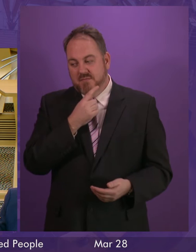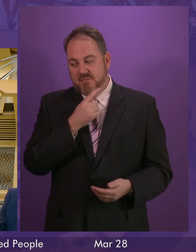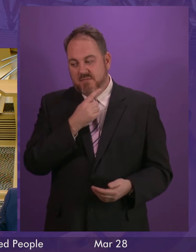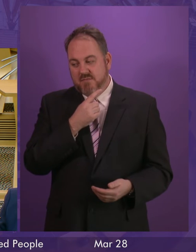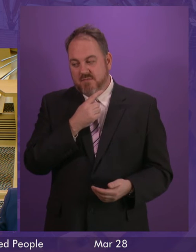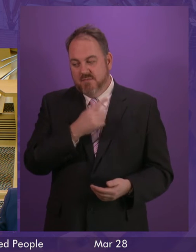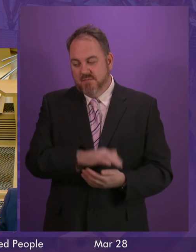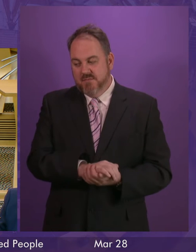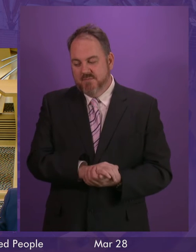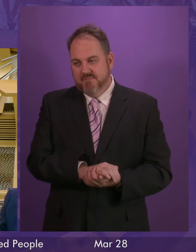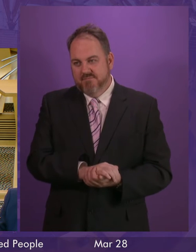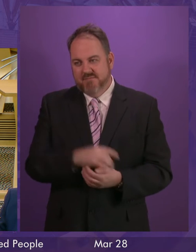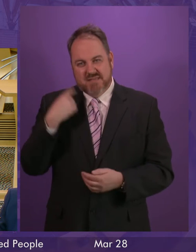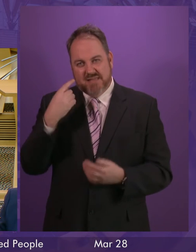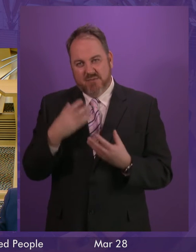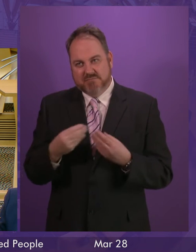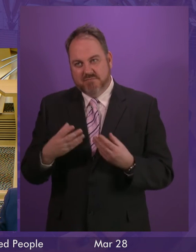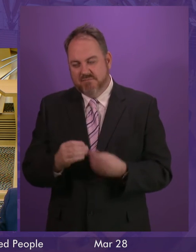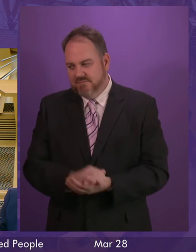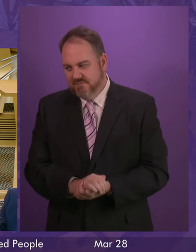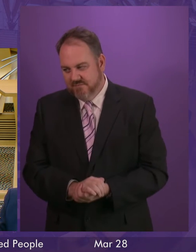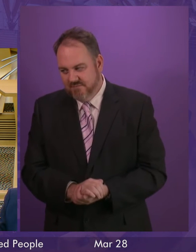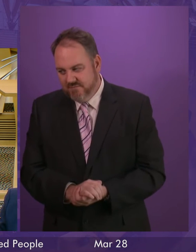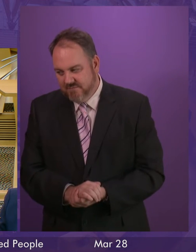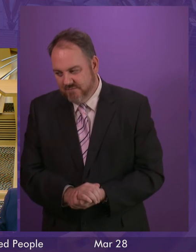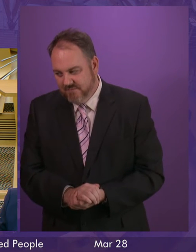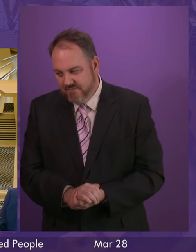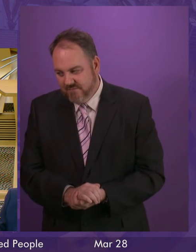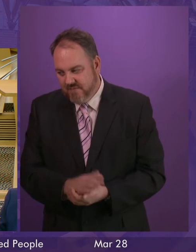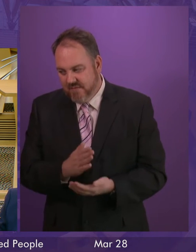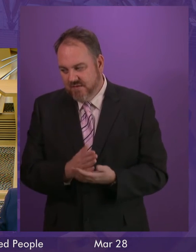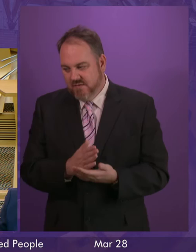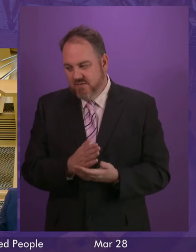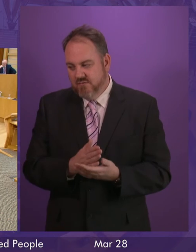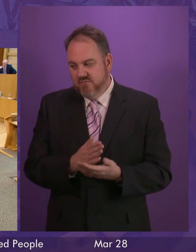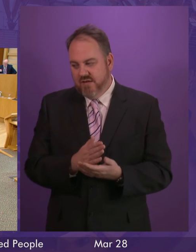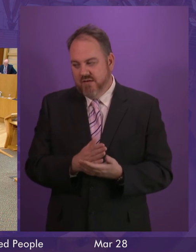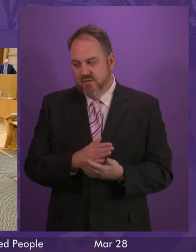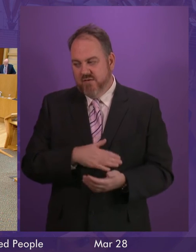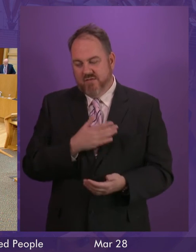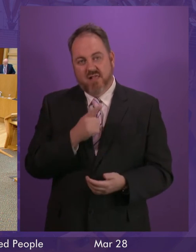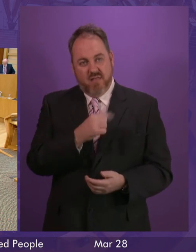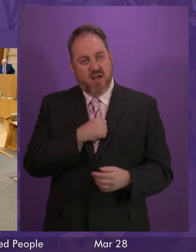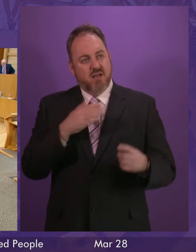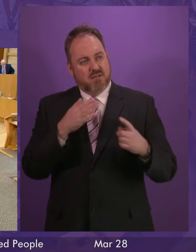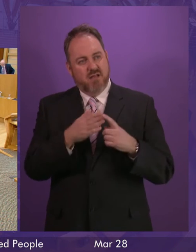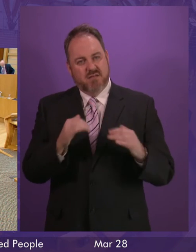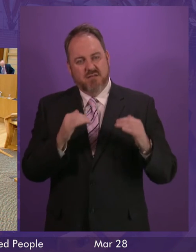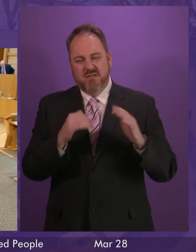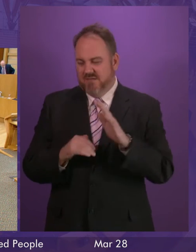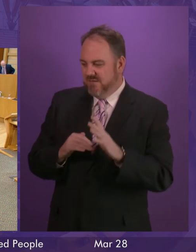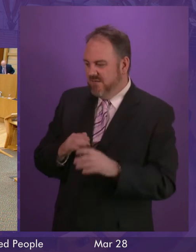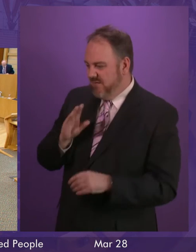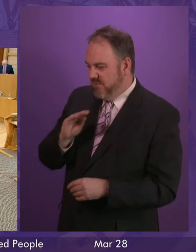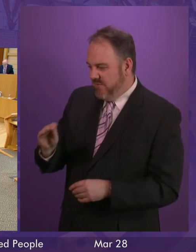proposing to move a period of time, a tenth of that. Surely we would accept that as a fairly ambitious thing to do. Before you respond,